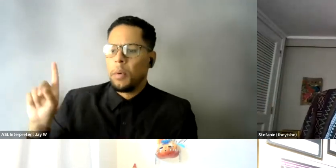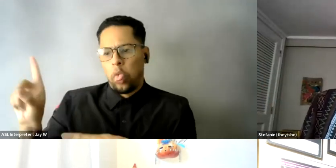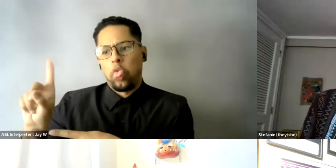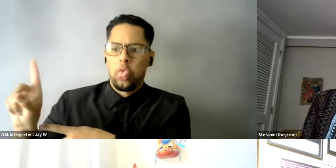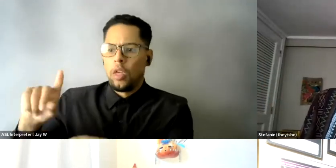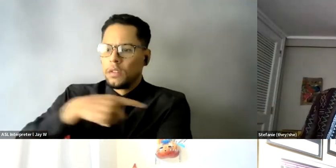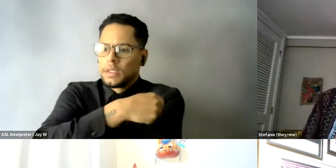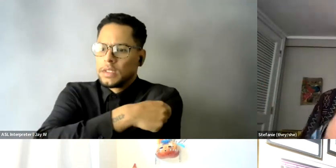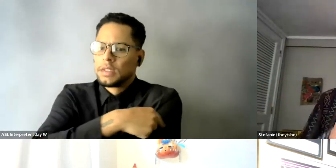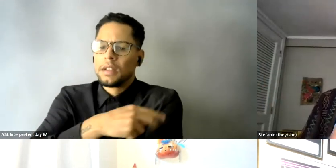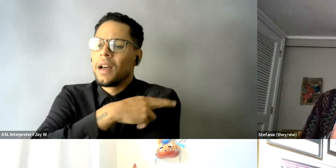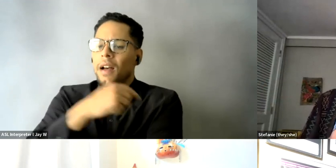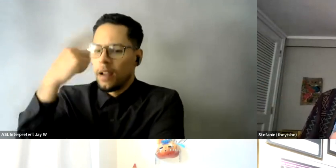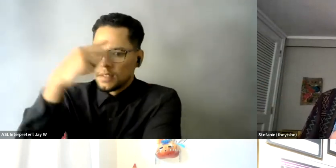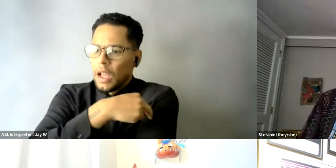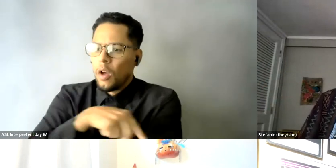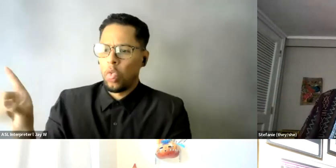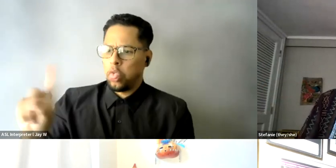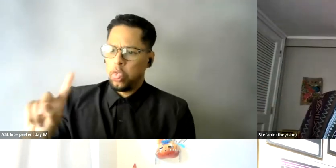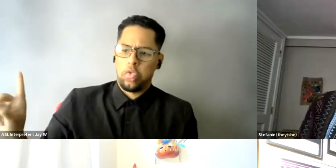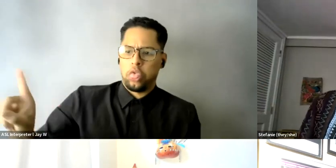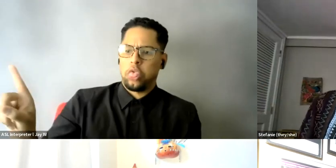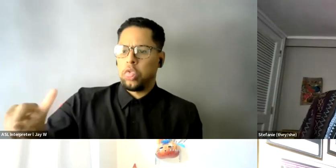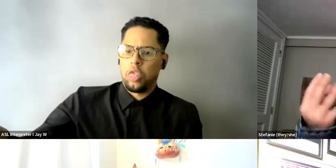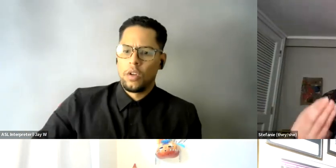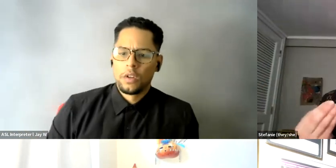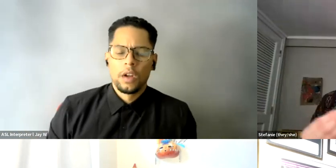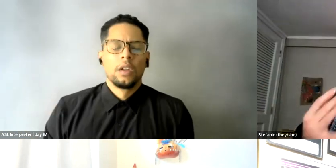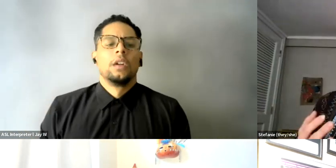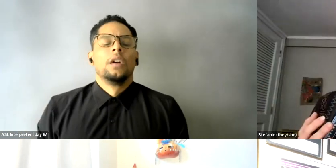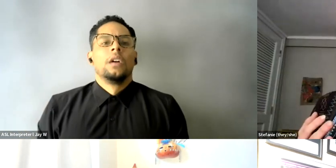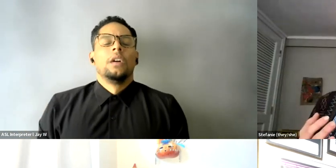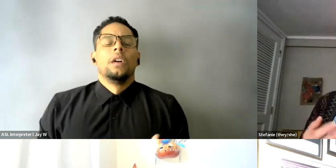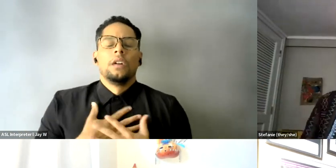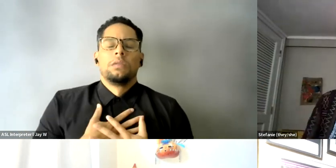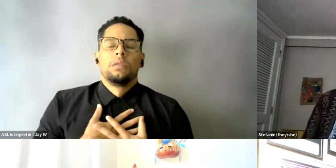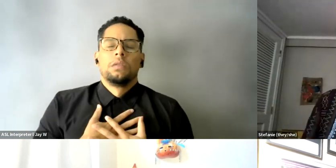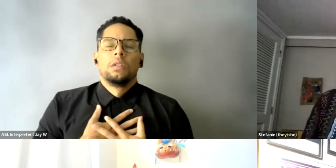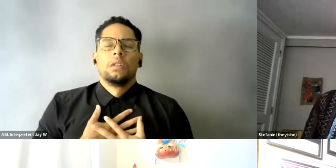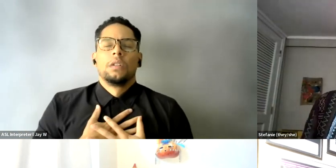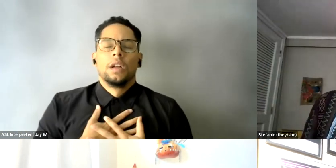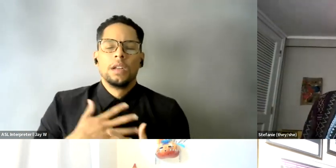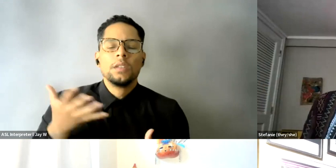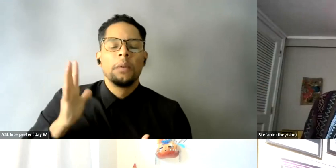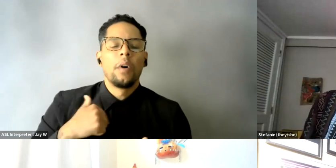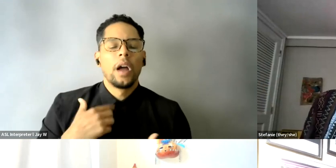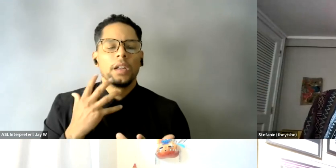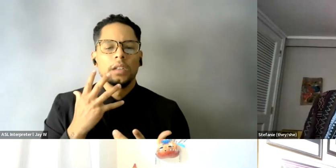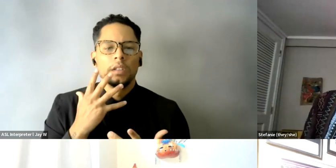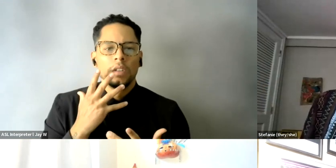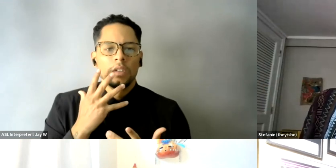you know, and like, I have so much shame about that. Even talking about it now, I'm getting sweaty, my heart's racing, but I have to acknowledge that